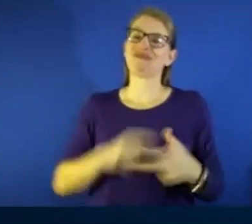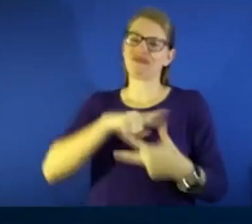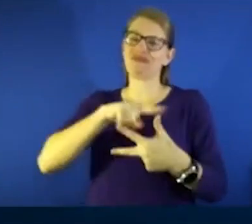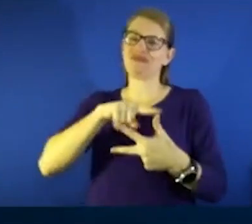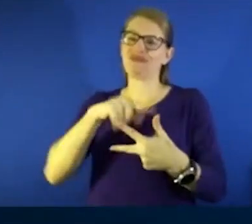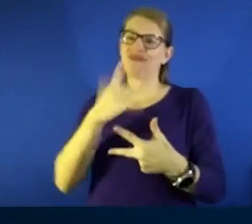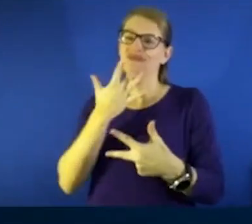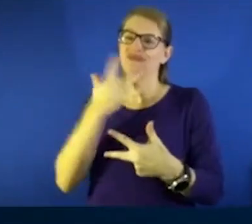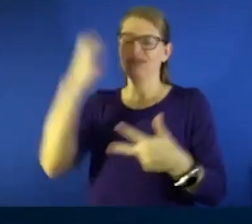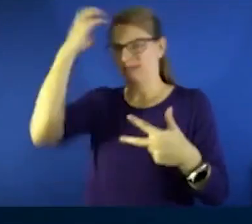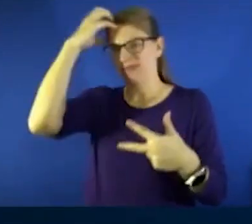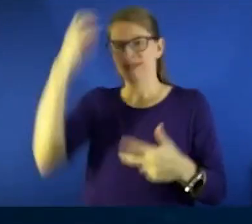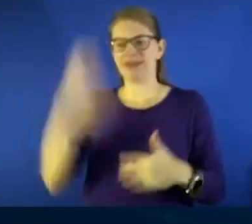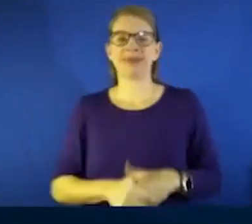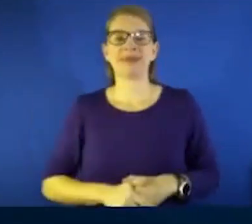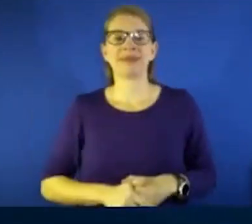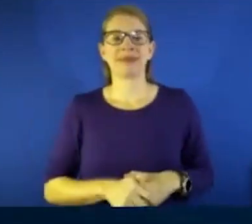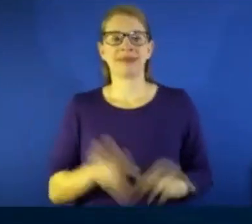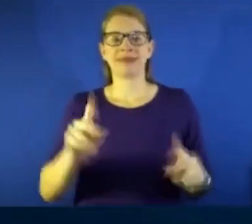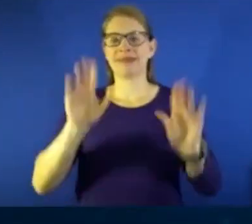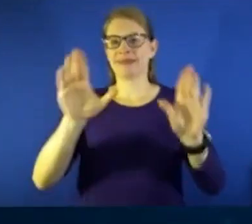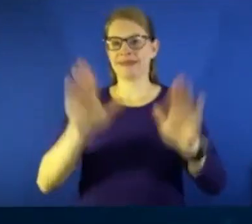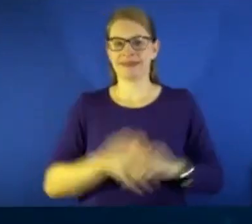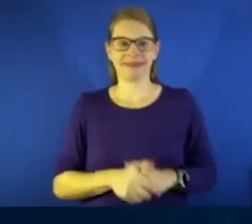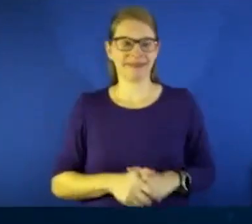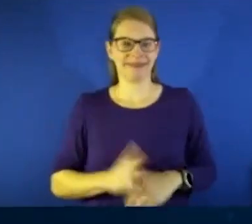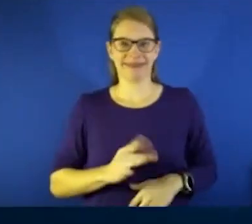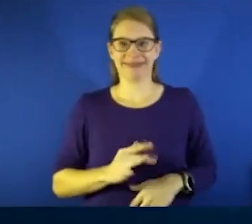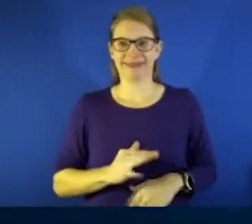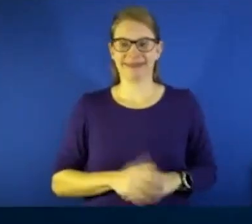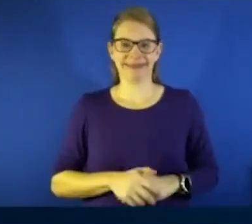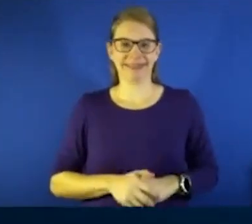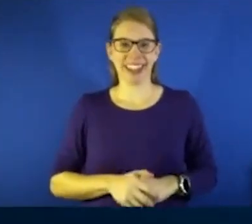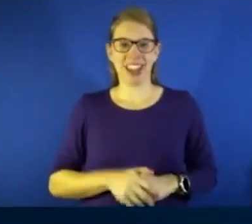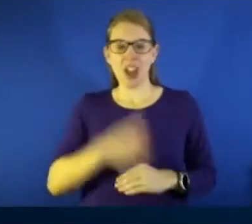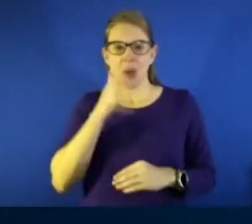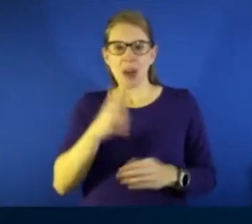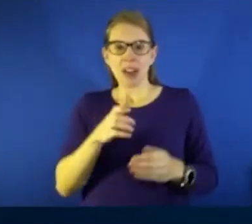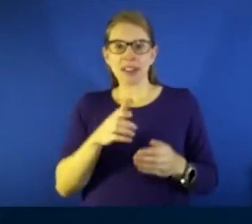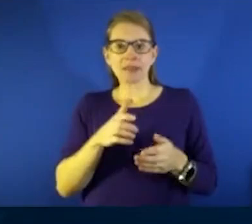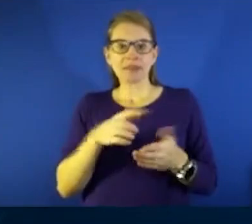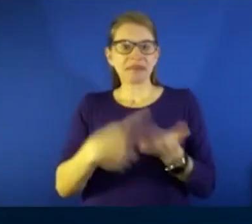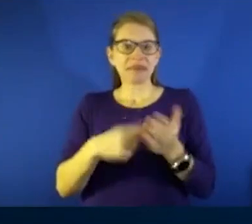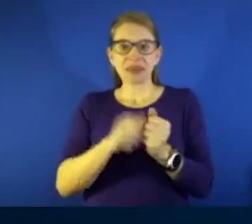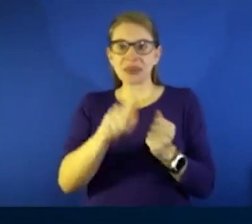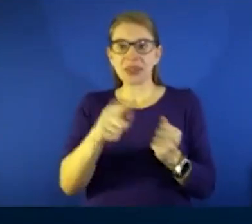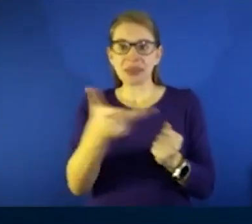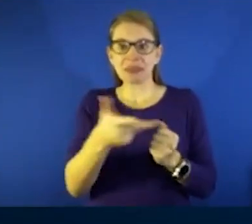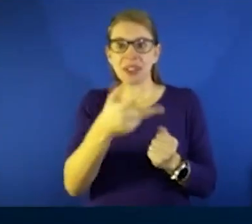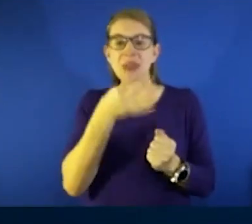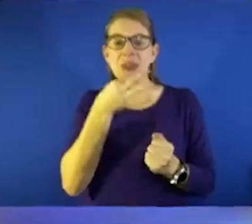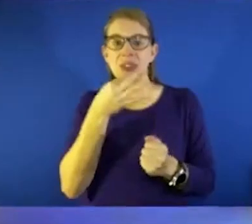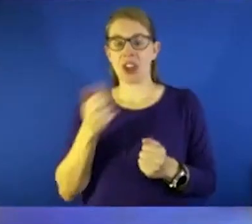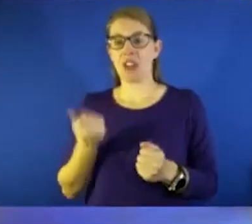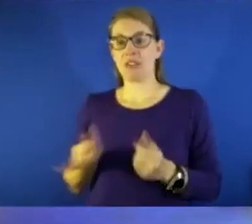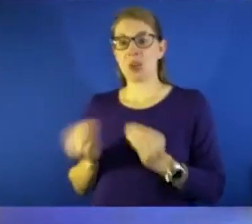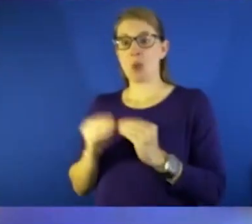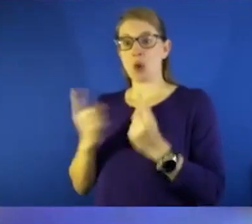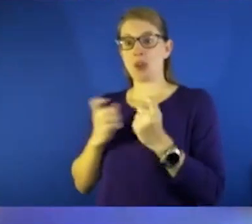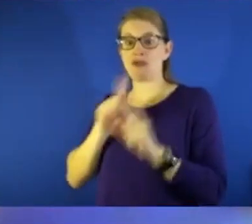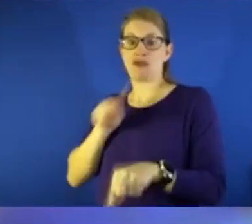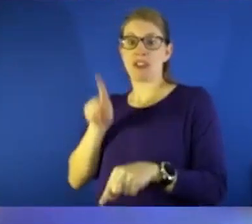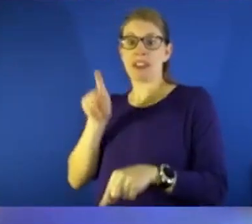think, it. yeah. All right. Cool Awesome. beans. All right, guys, we'll check in with you a little bit. We've got a few. Let's just get to a few more questions.